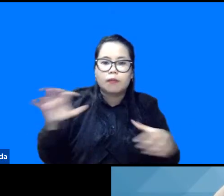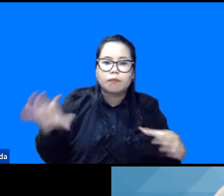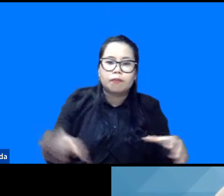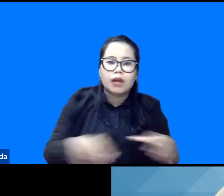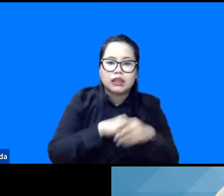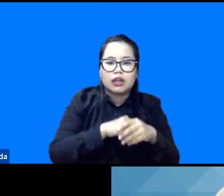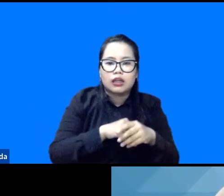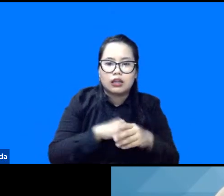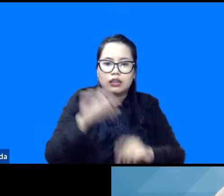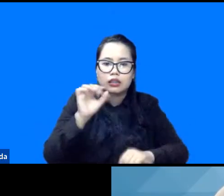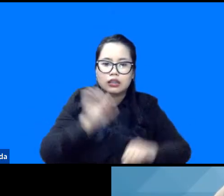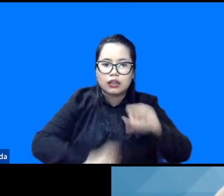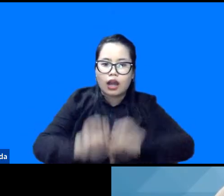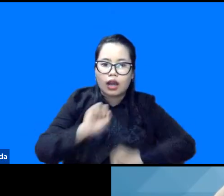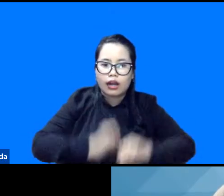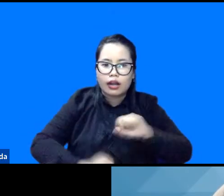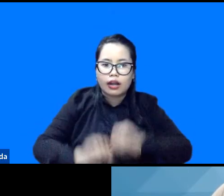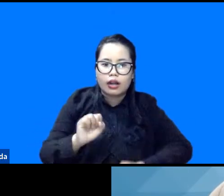how we could mainstream,